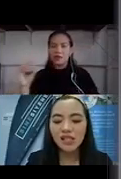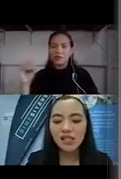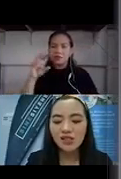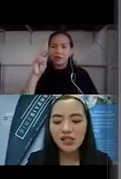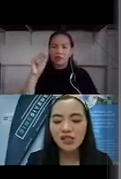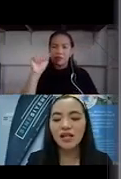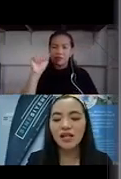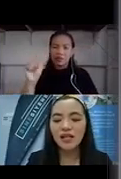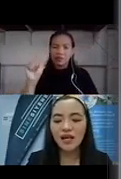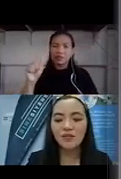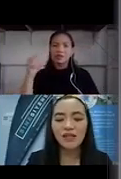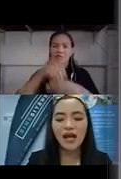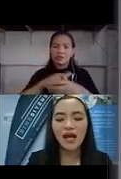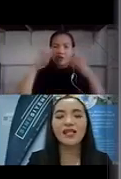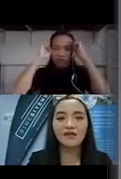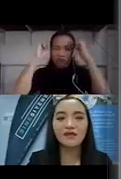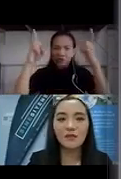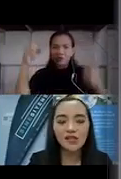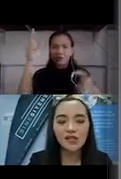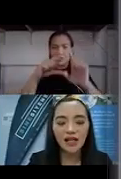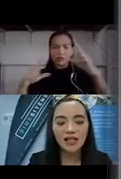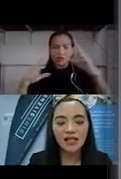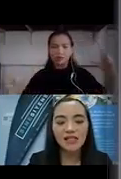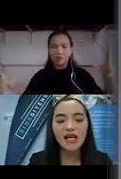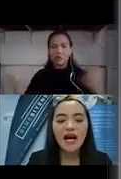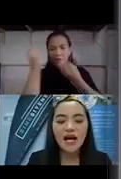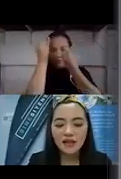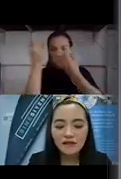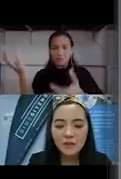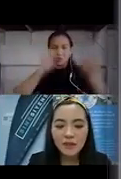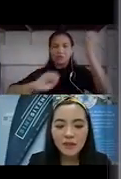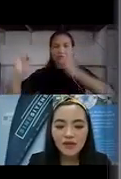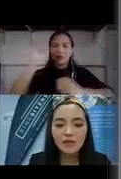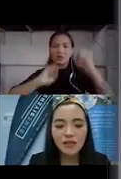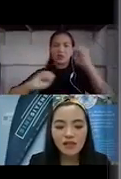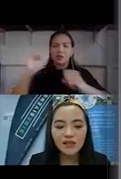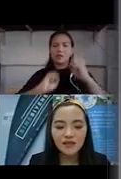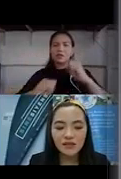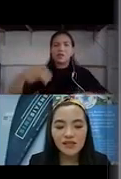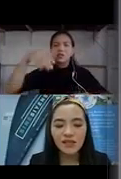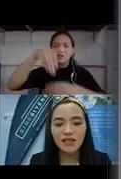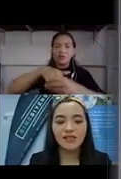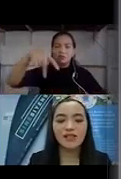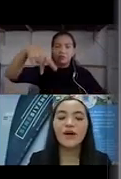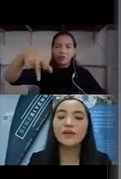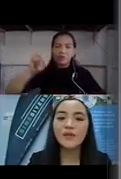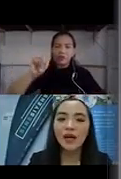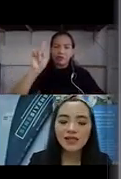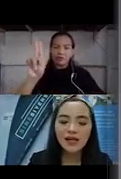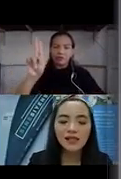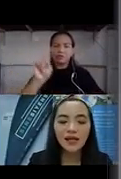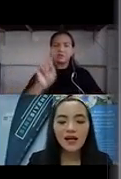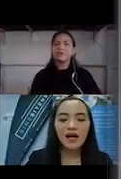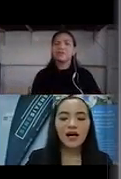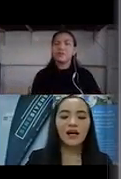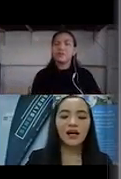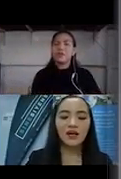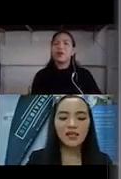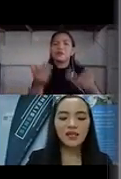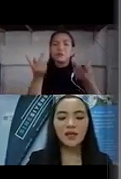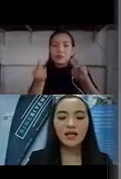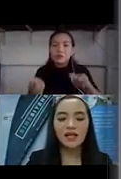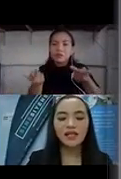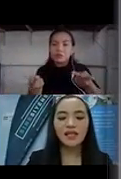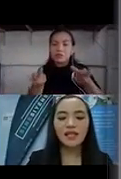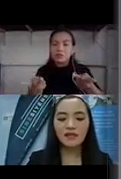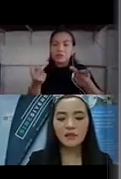in Education in Library and Information Science at the Philippine Normal University. So at present, our